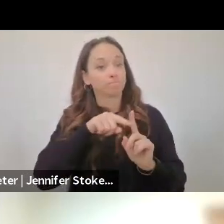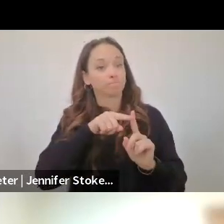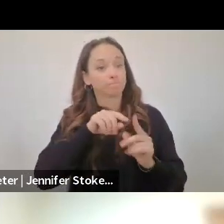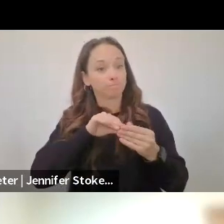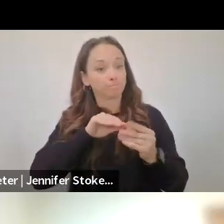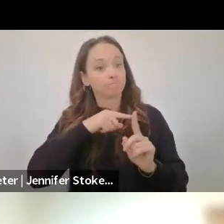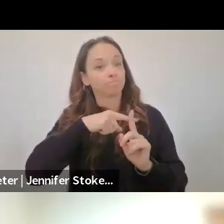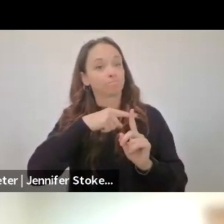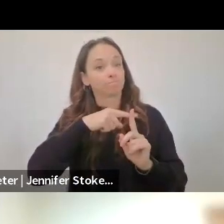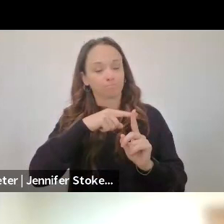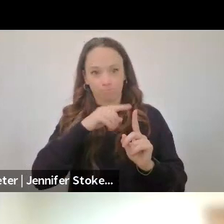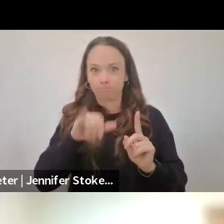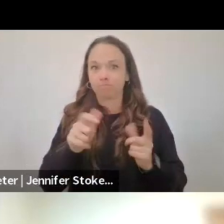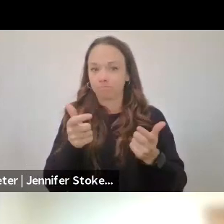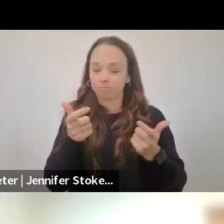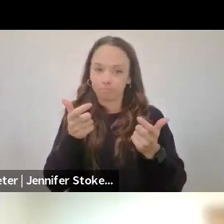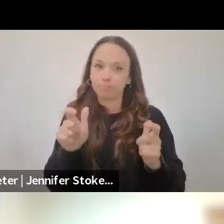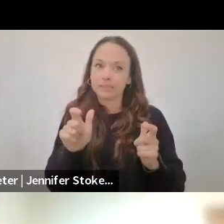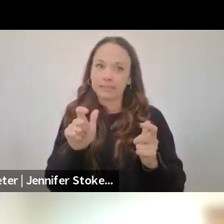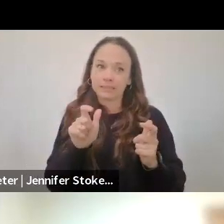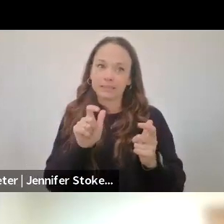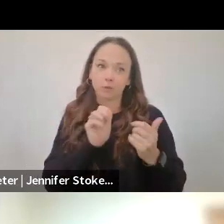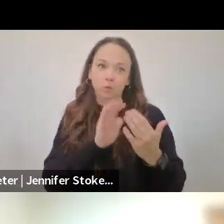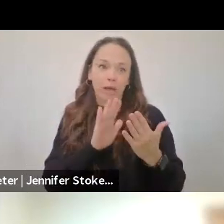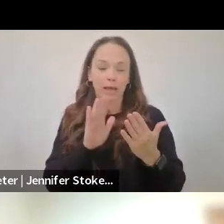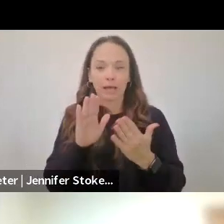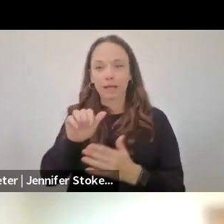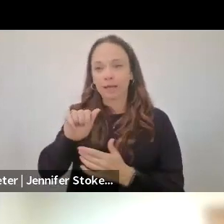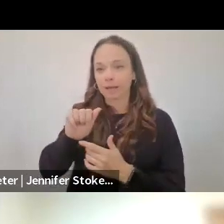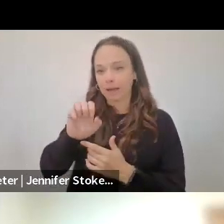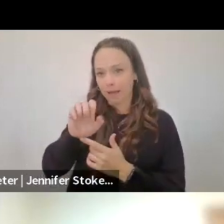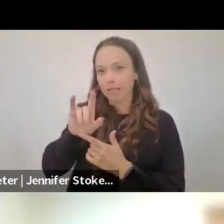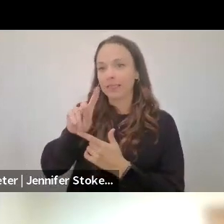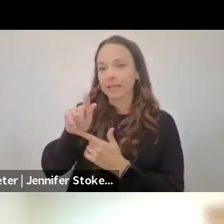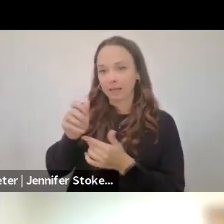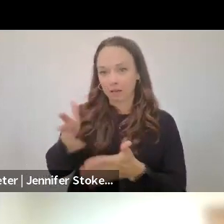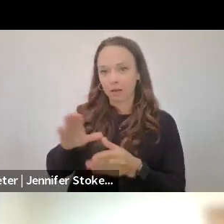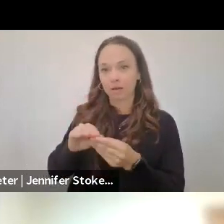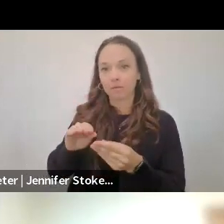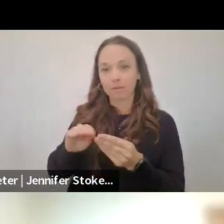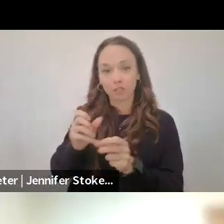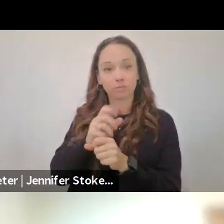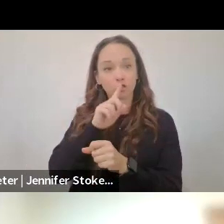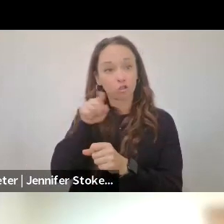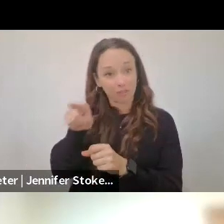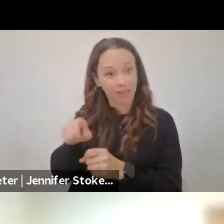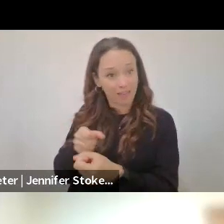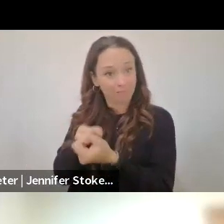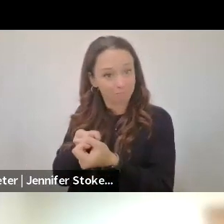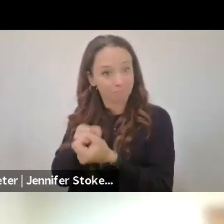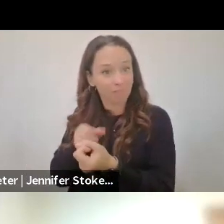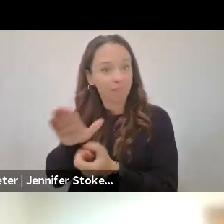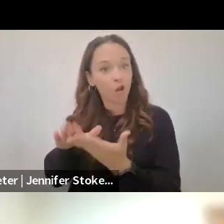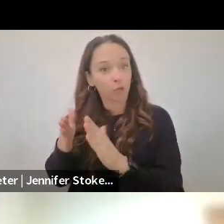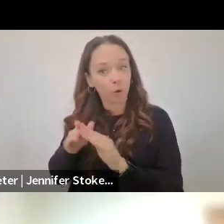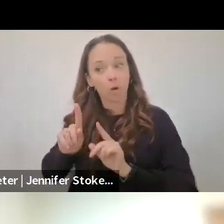community is a great way. You know, Alida talked about making sure that they're supporting their community, they're attending community events,